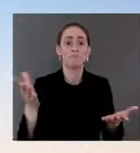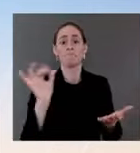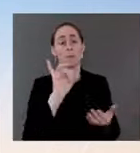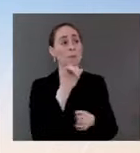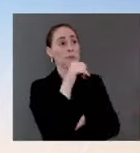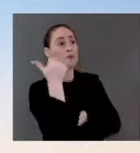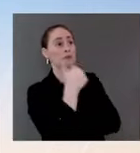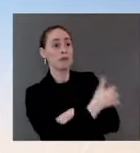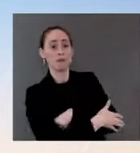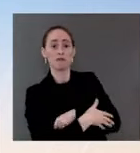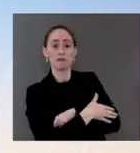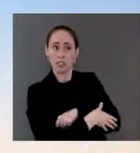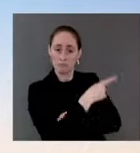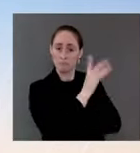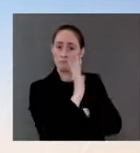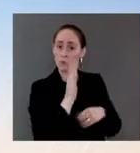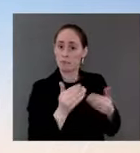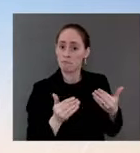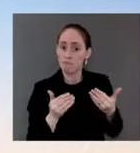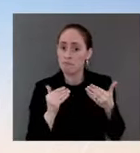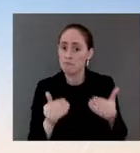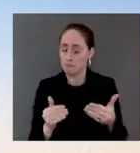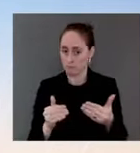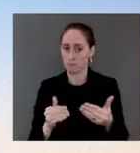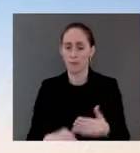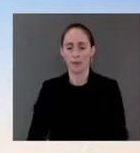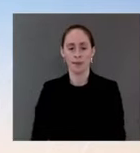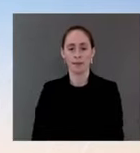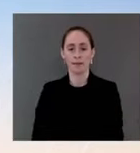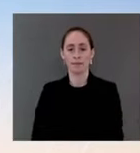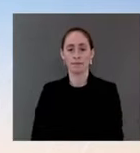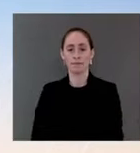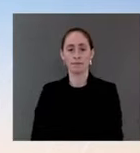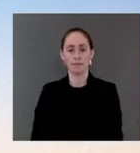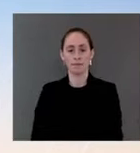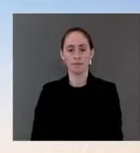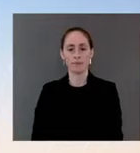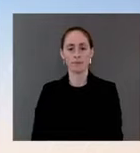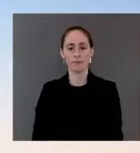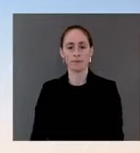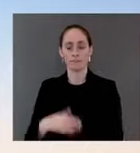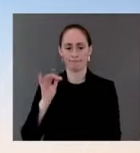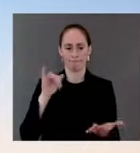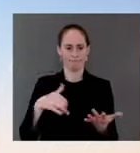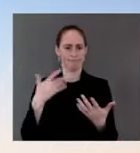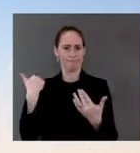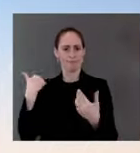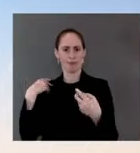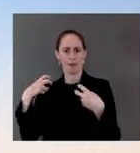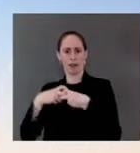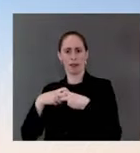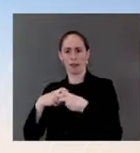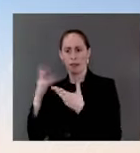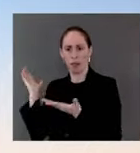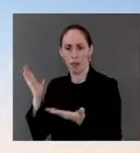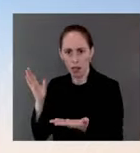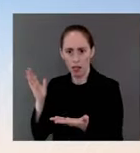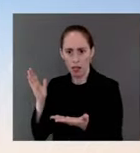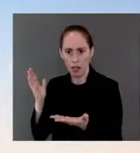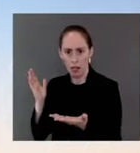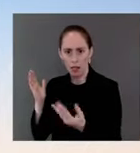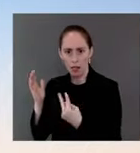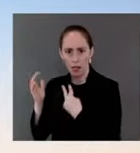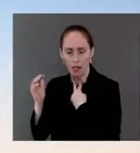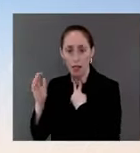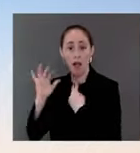well. And we expect those numbers to continue to decrease across the country. The other piece and gas, I should also